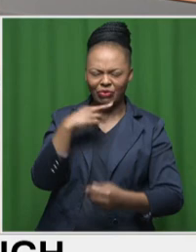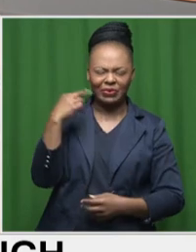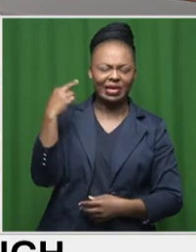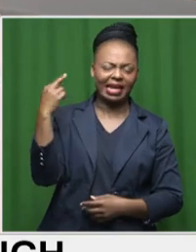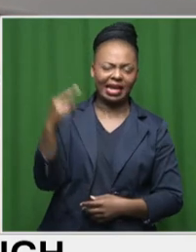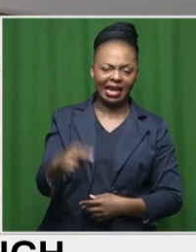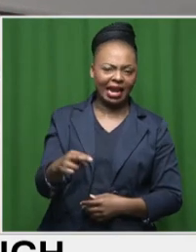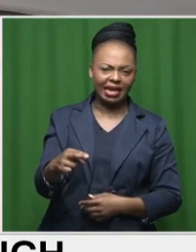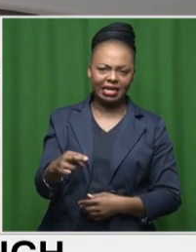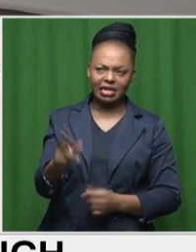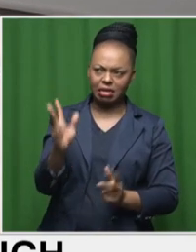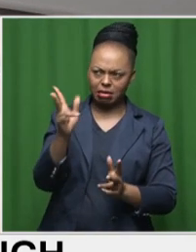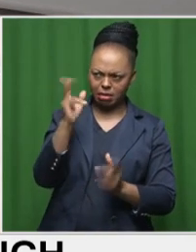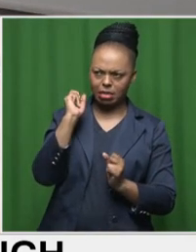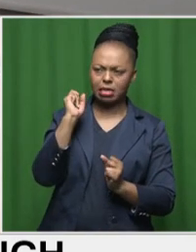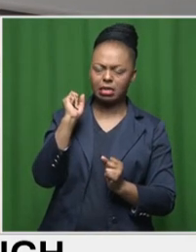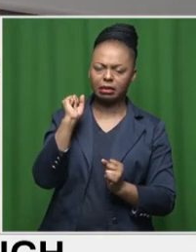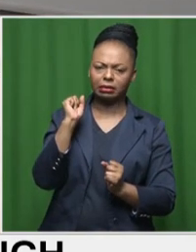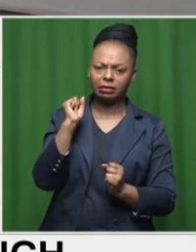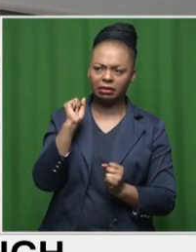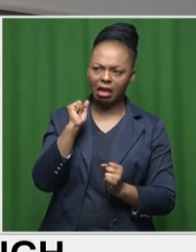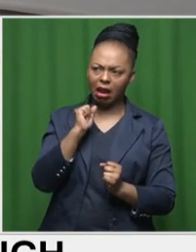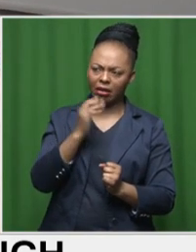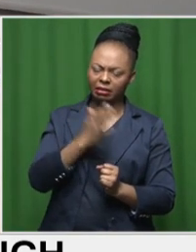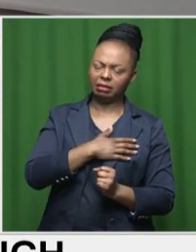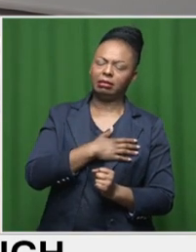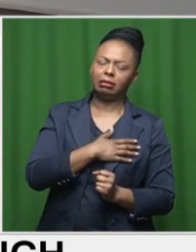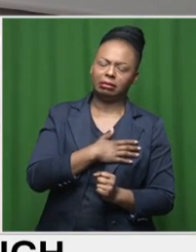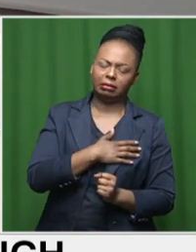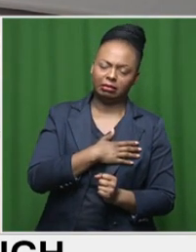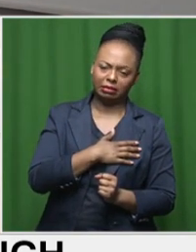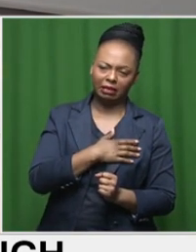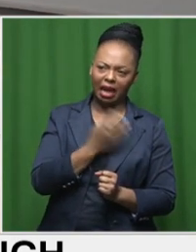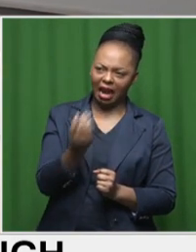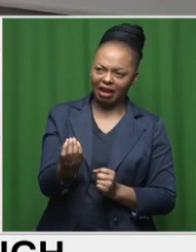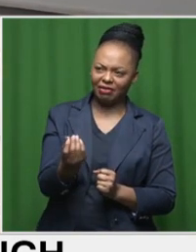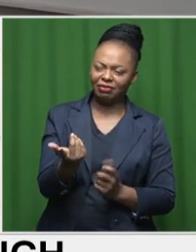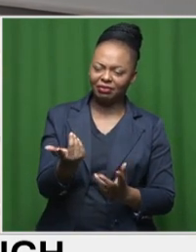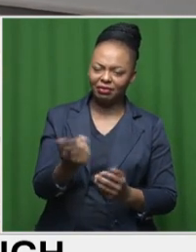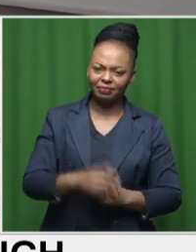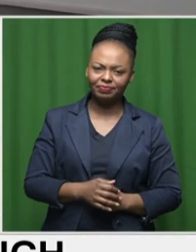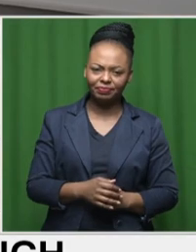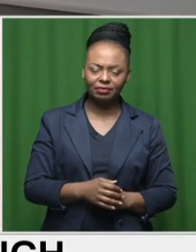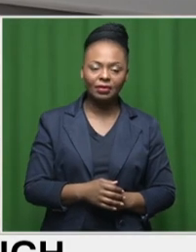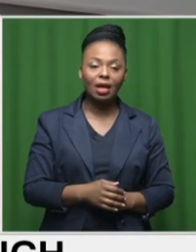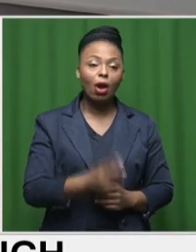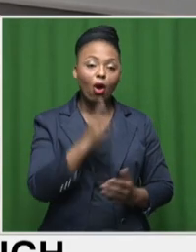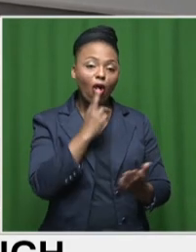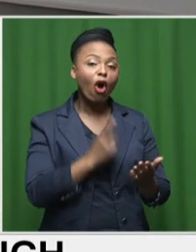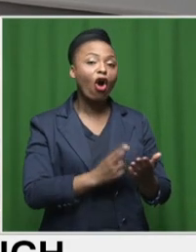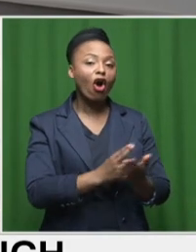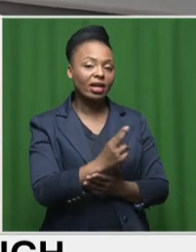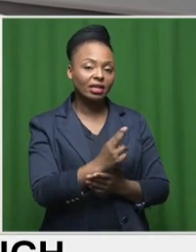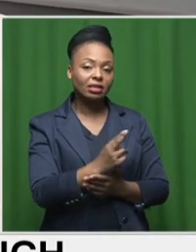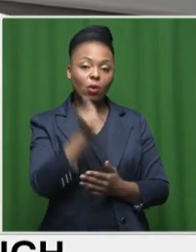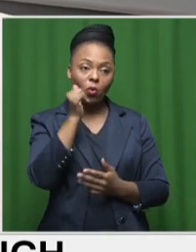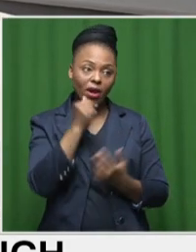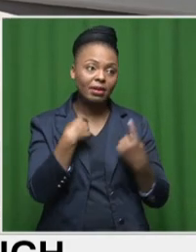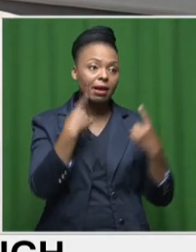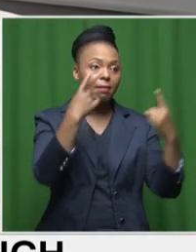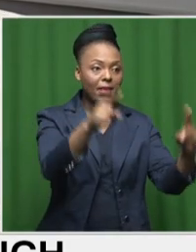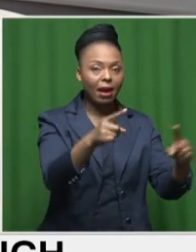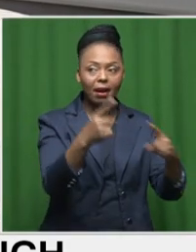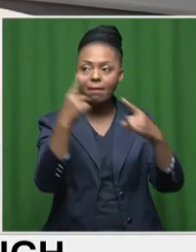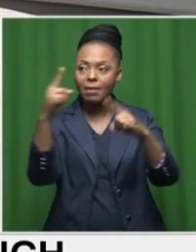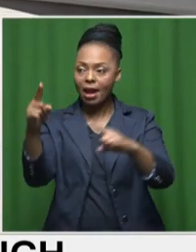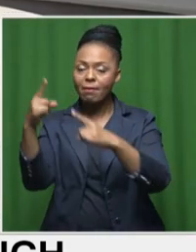know, grabbed the heartstrings that you would like to share with us? To be honest, wherever we go, as I mentioned, people